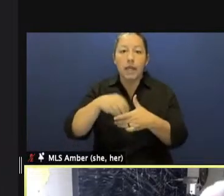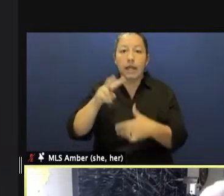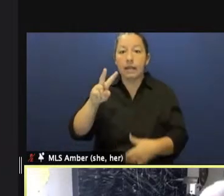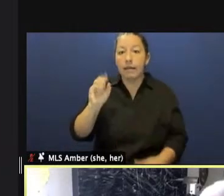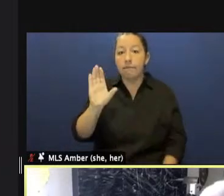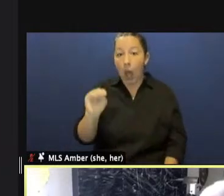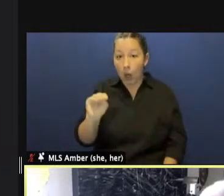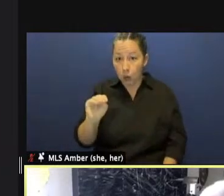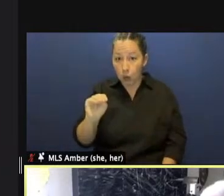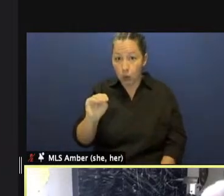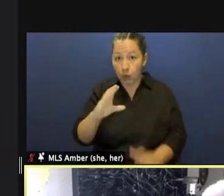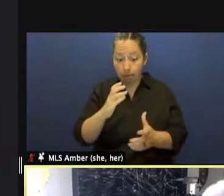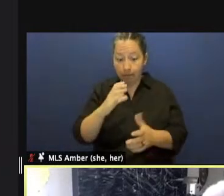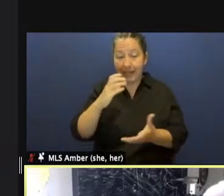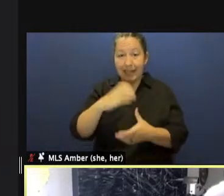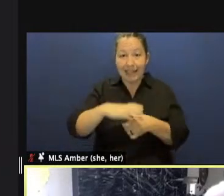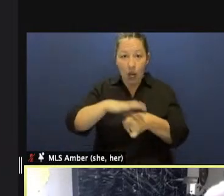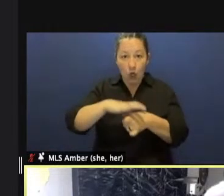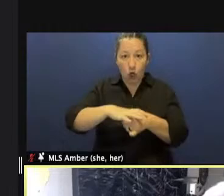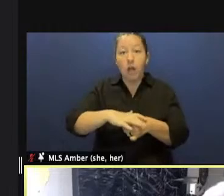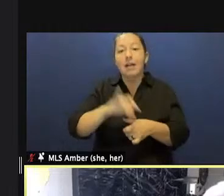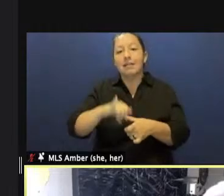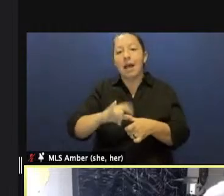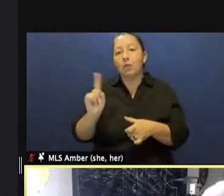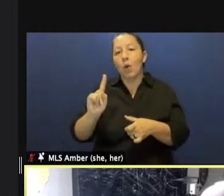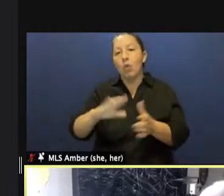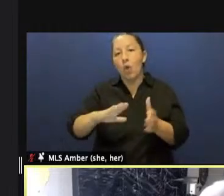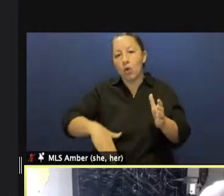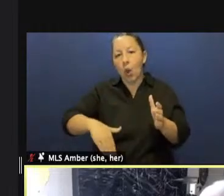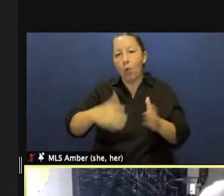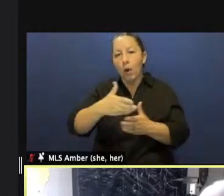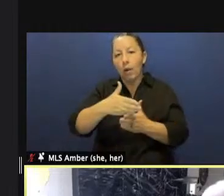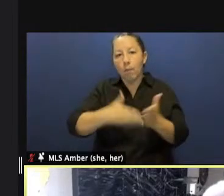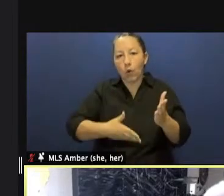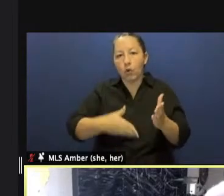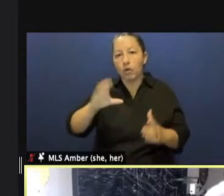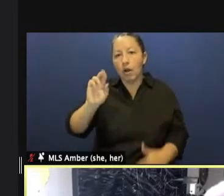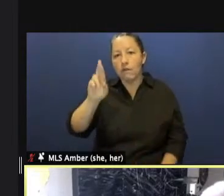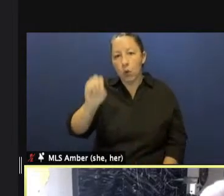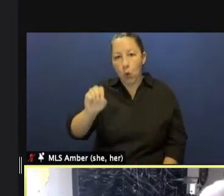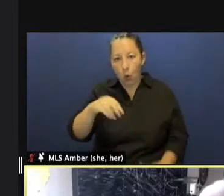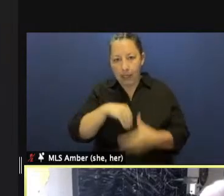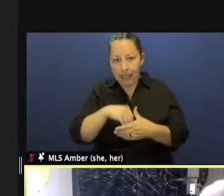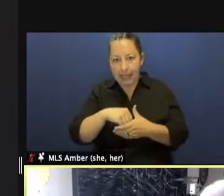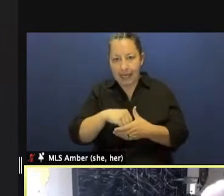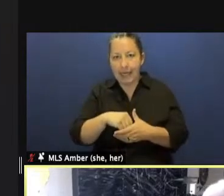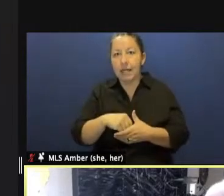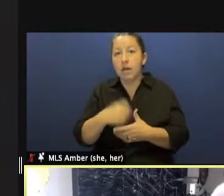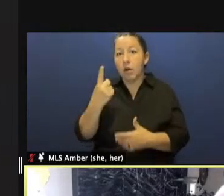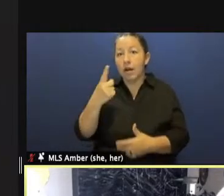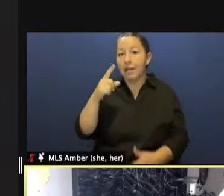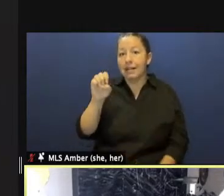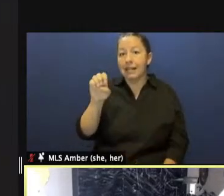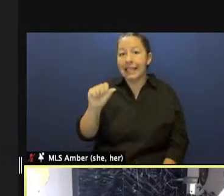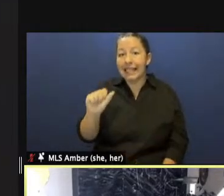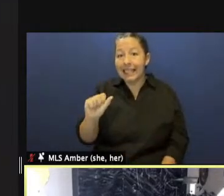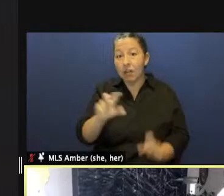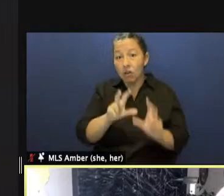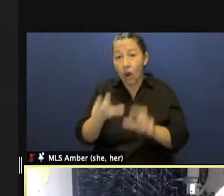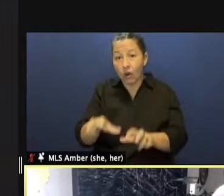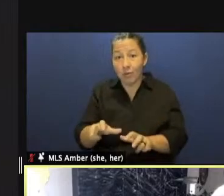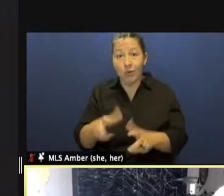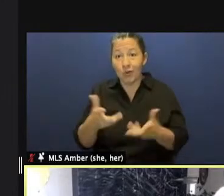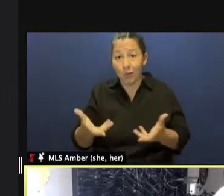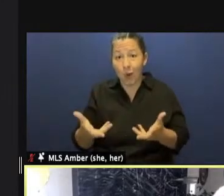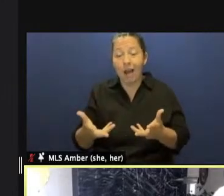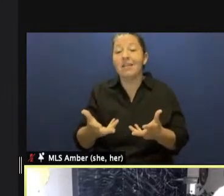the lower part of the core is in. The ESA contribution to this, which is past the design stage and in the